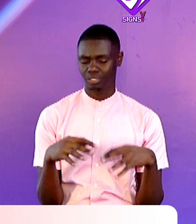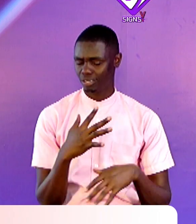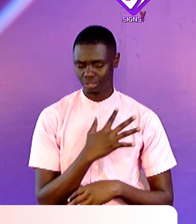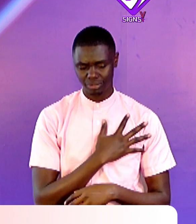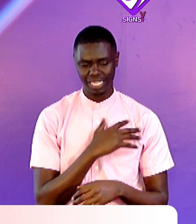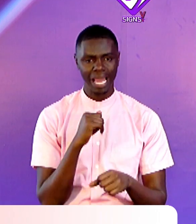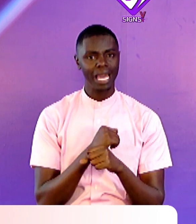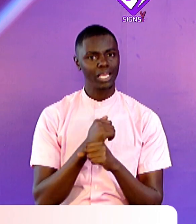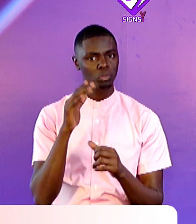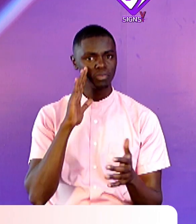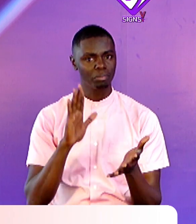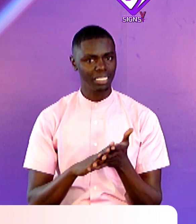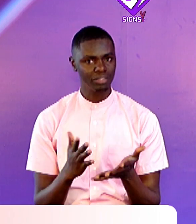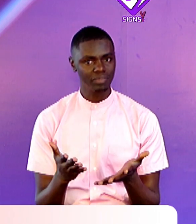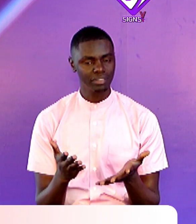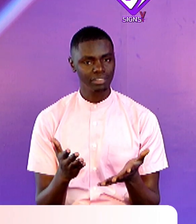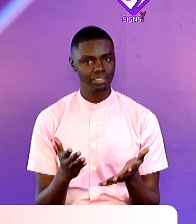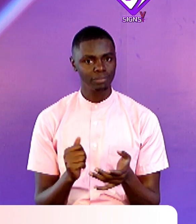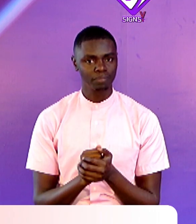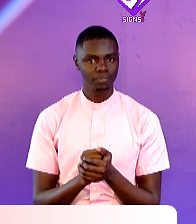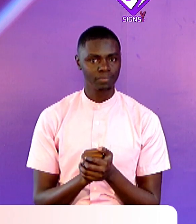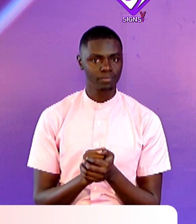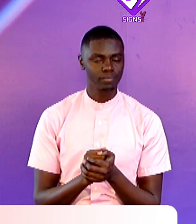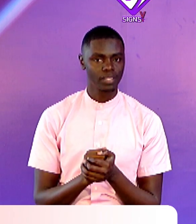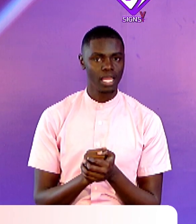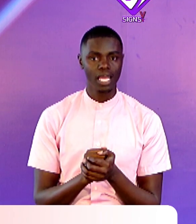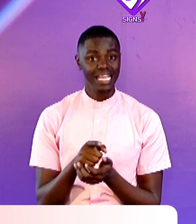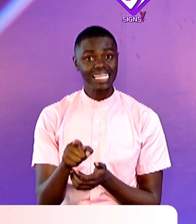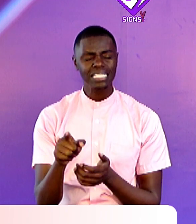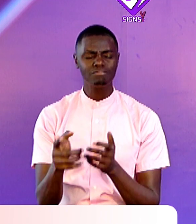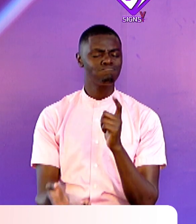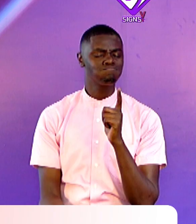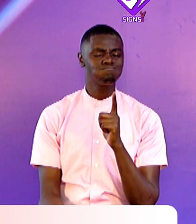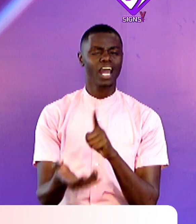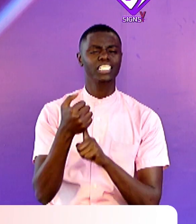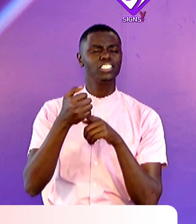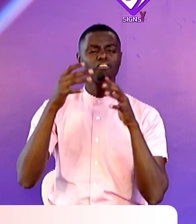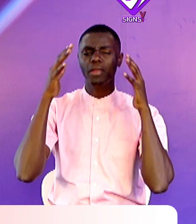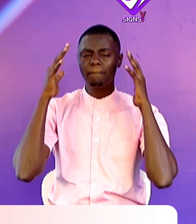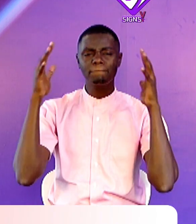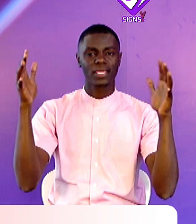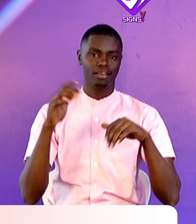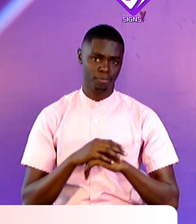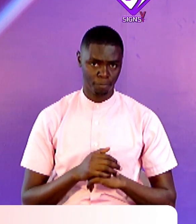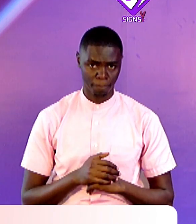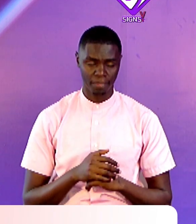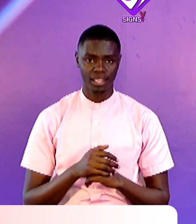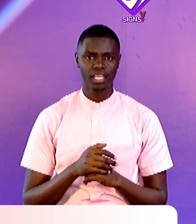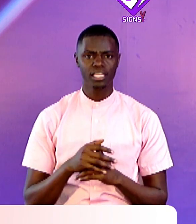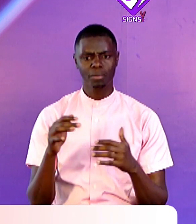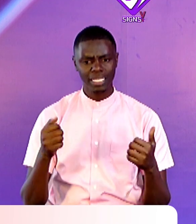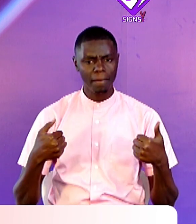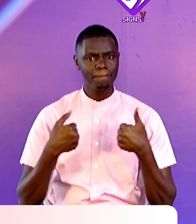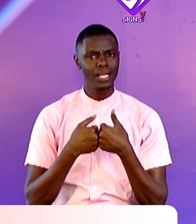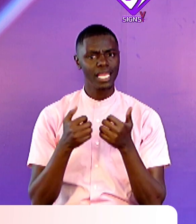can't believe this. You know, it's quite an achievement. It is. Imagine being put to play with